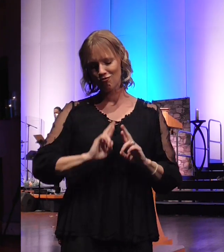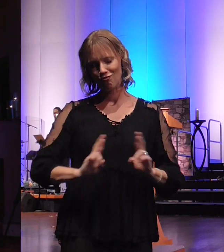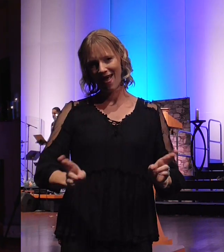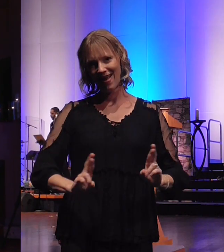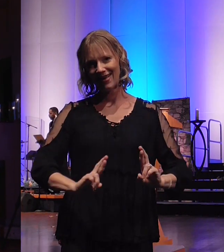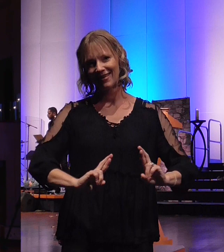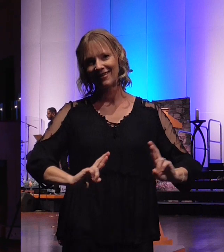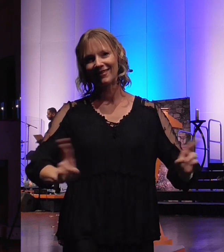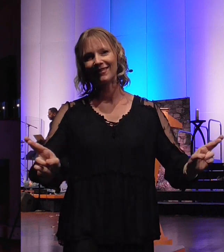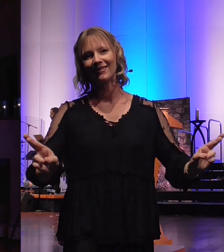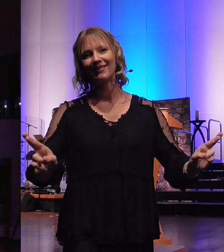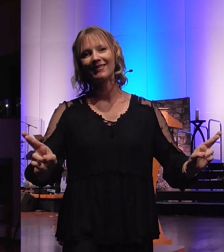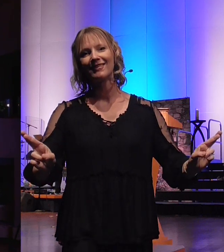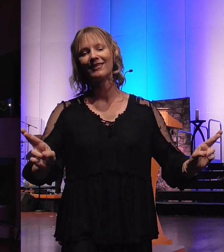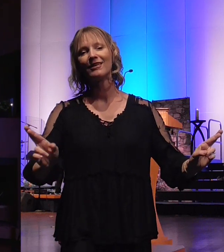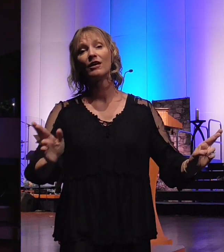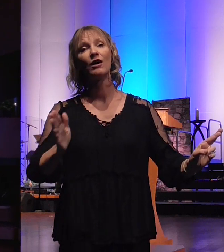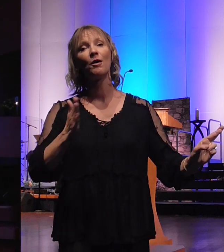Get ready,